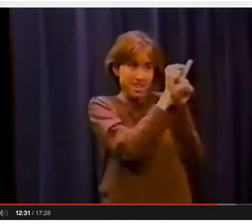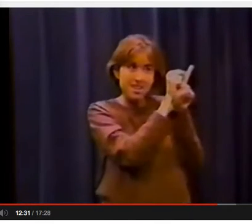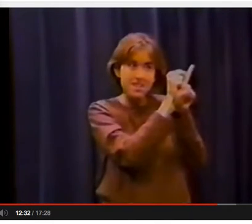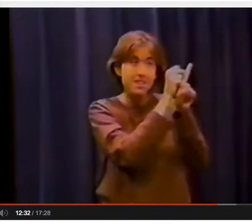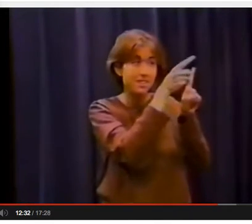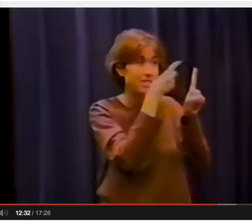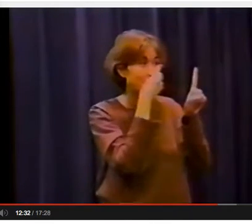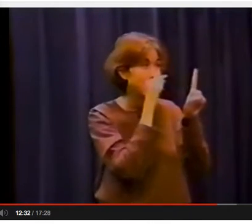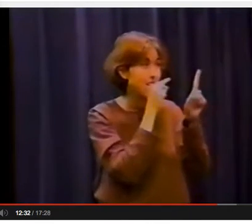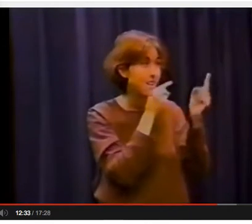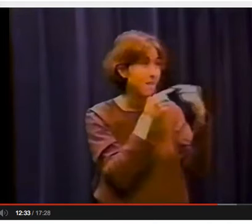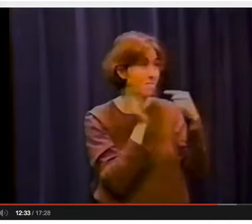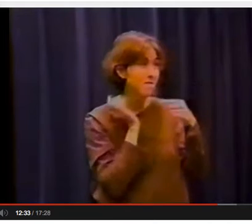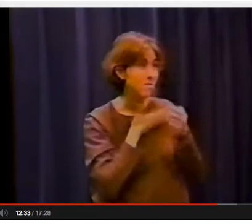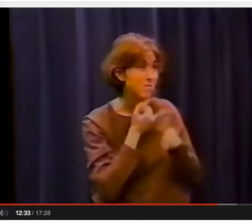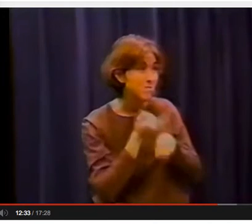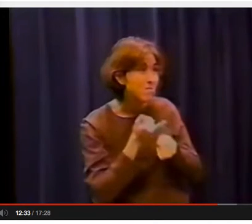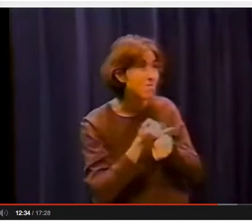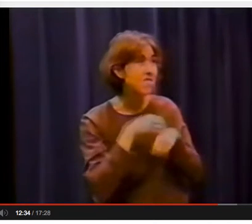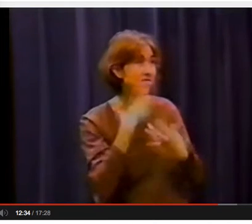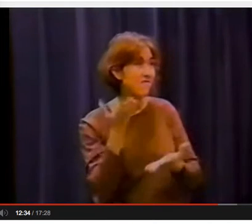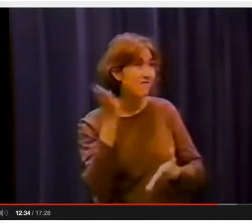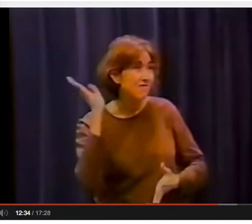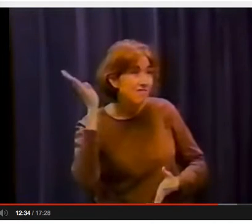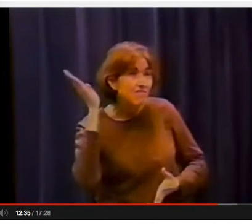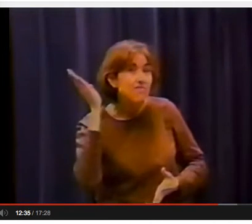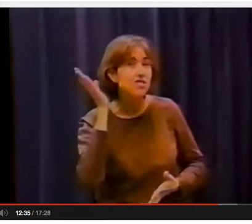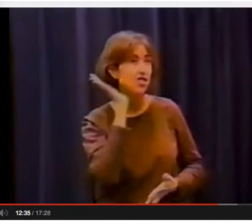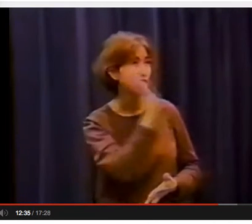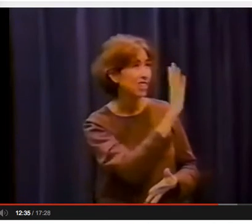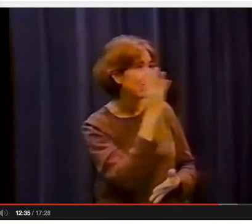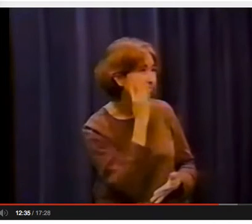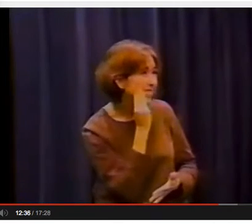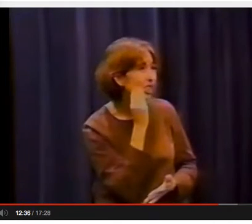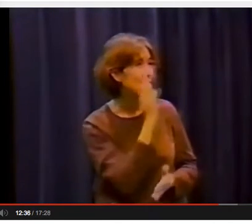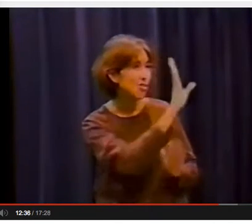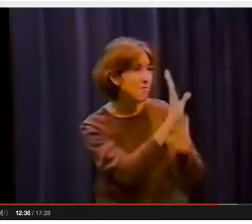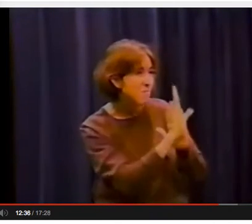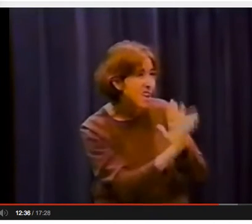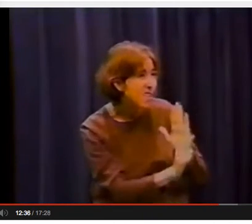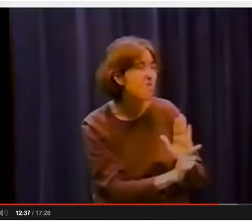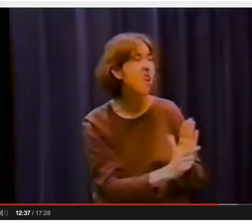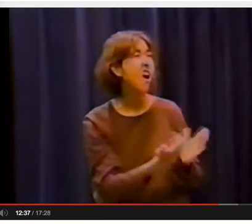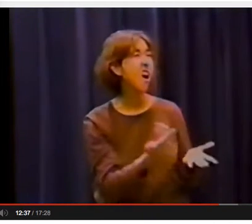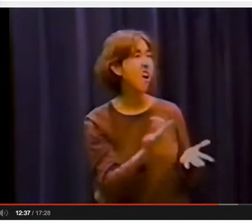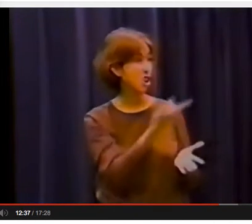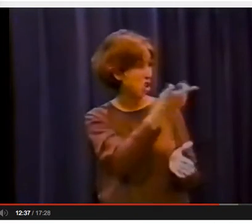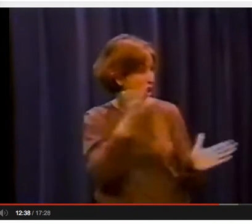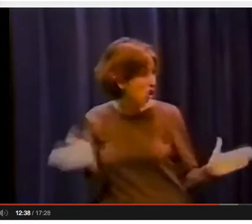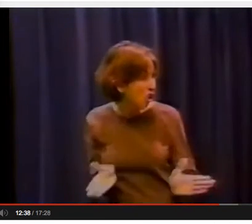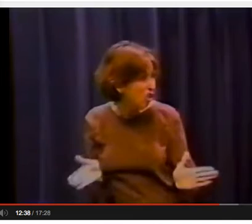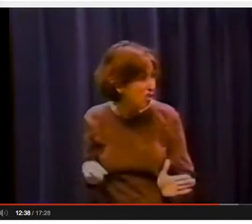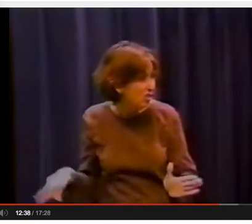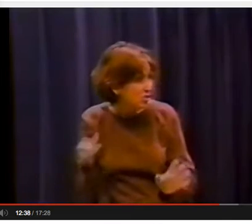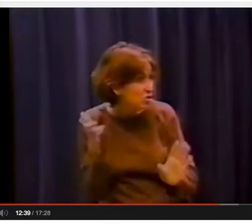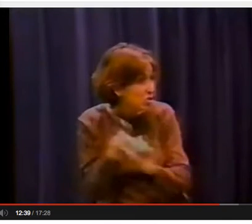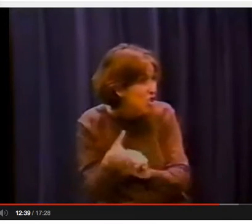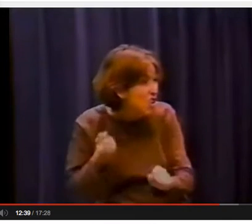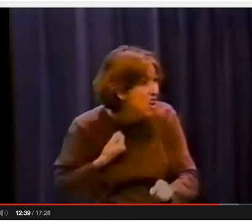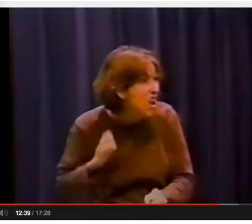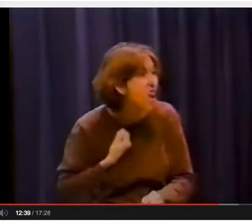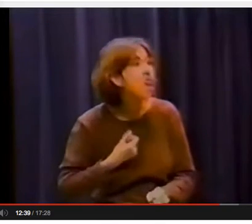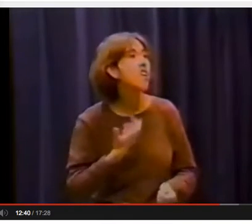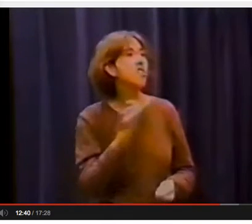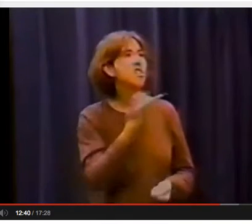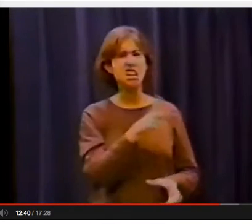person. I found one, and I begged him to come to the school and present and share his background and everything,